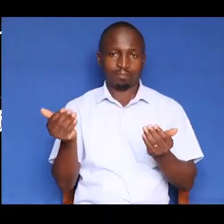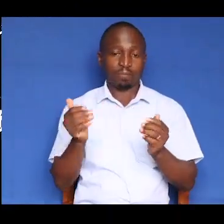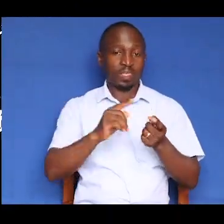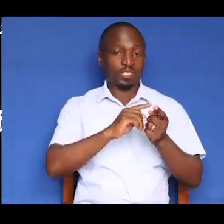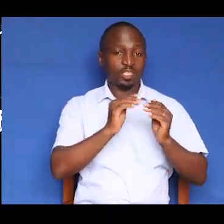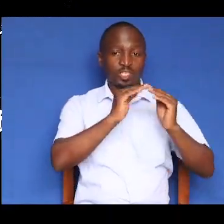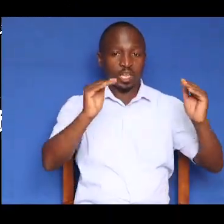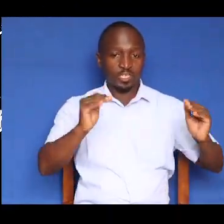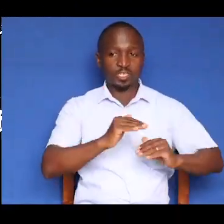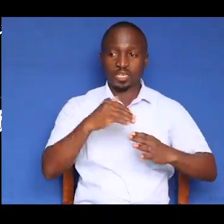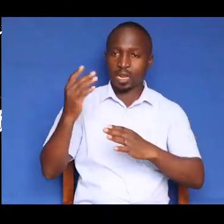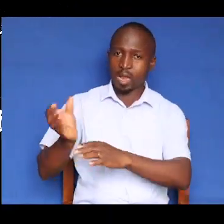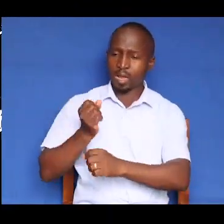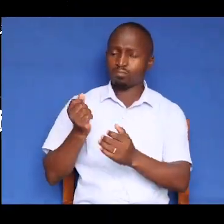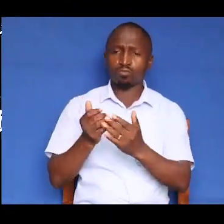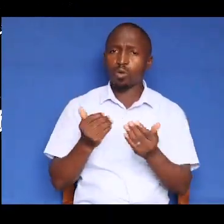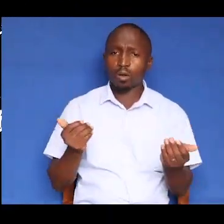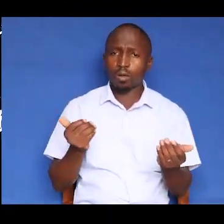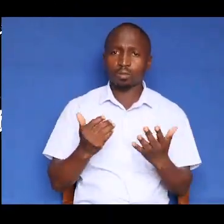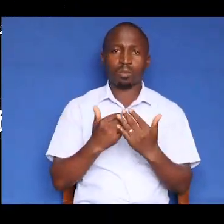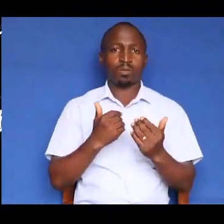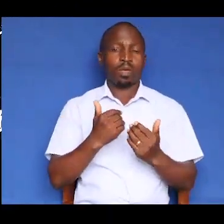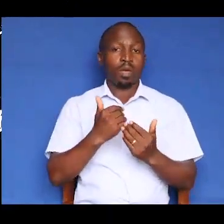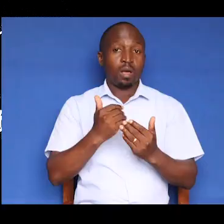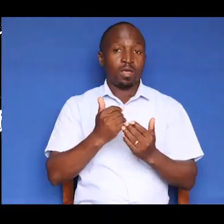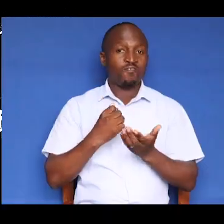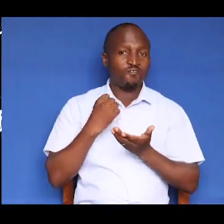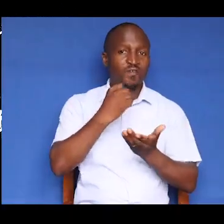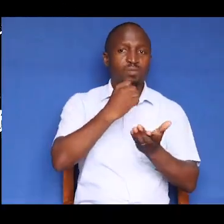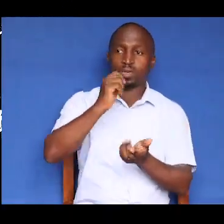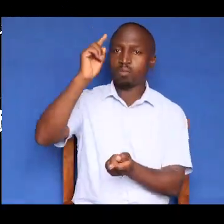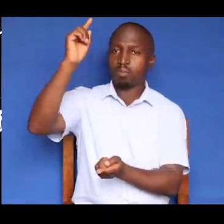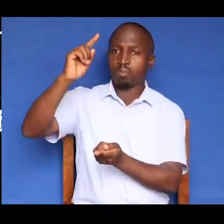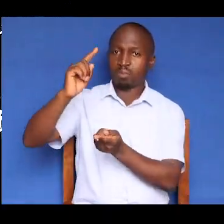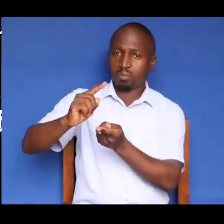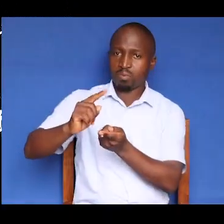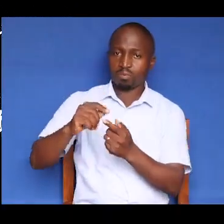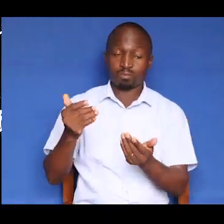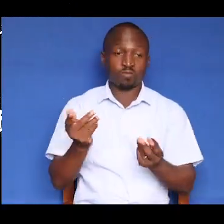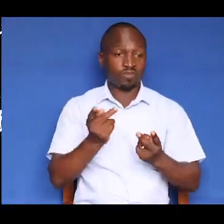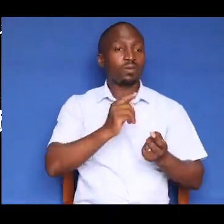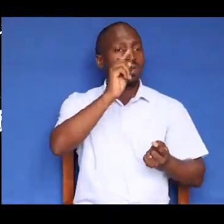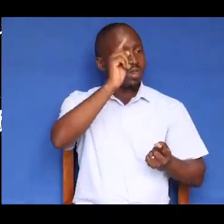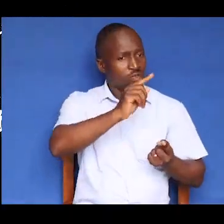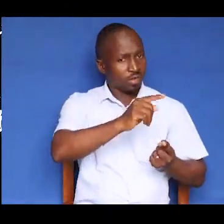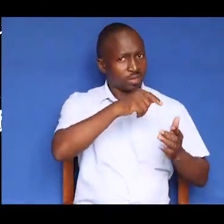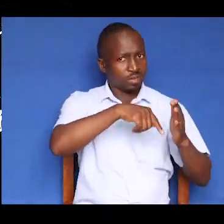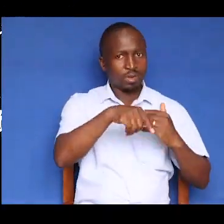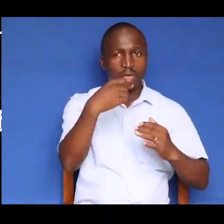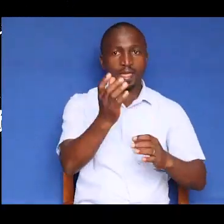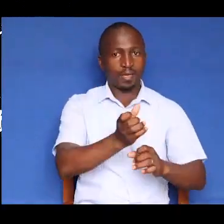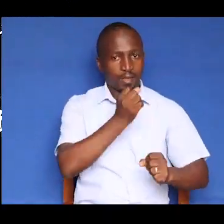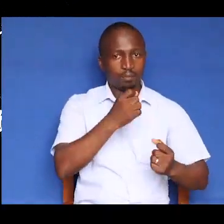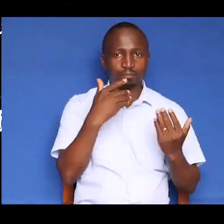change in income. Why we minus? Because investment has decreased. So decrease in investment leads to also decrease in income.